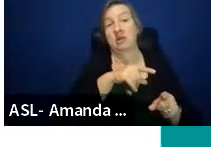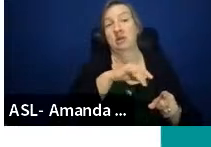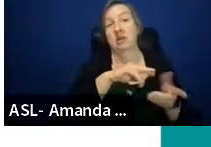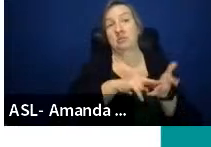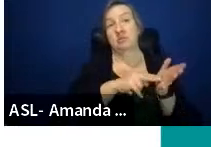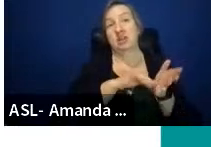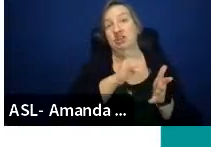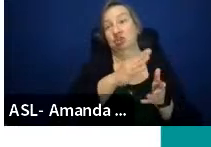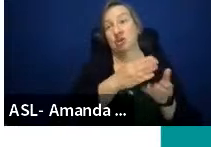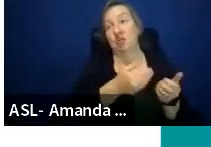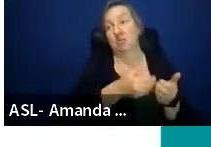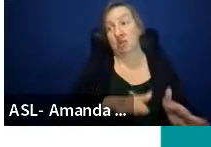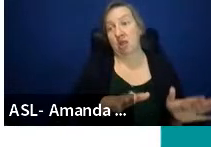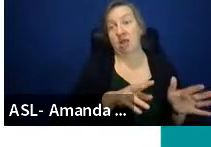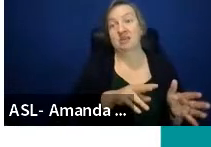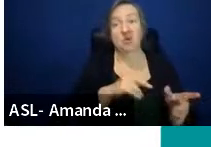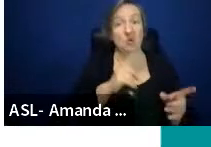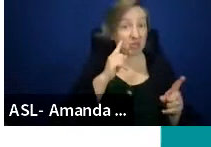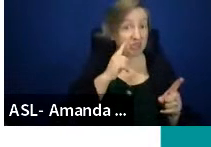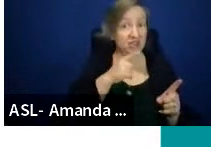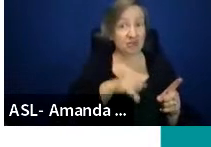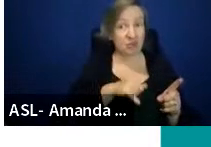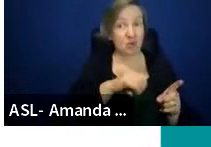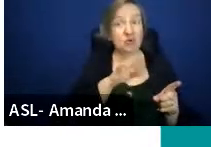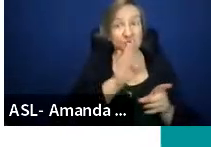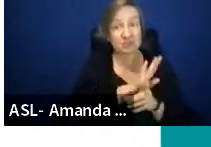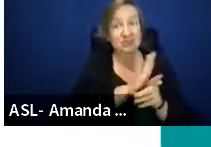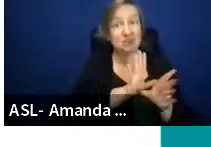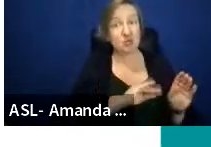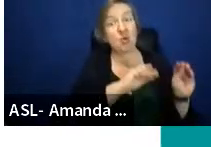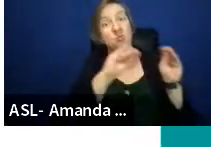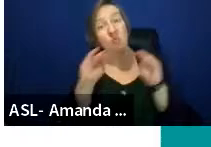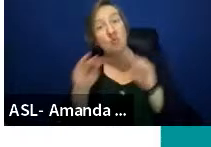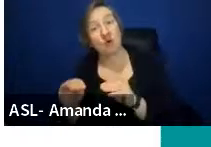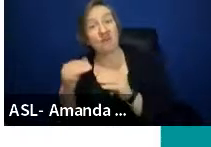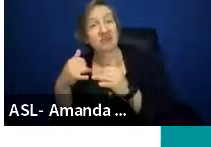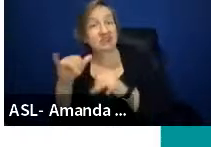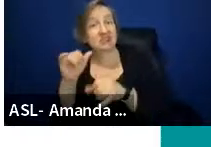be relocated and those employees still employed?